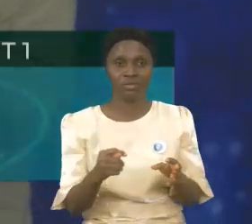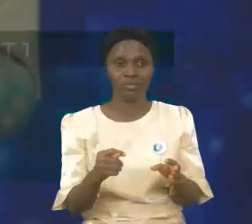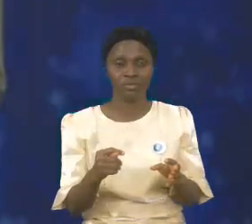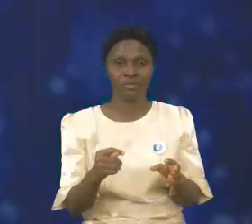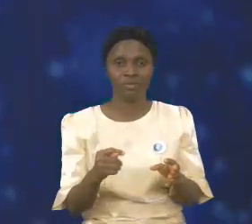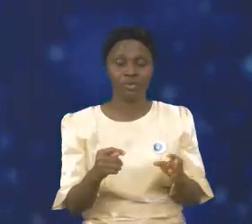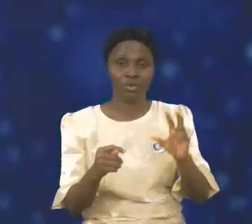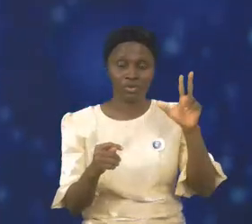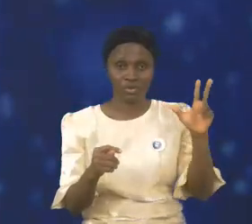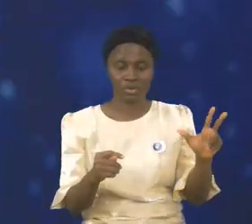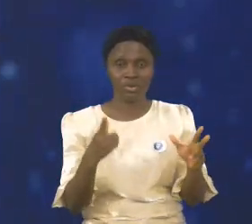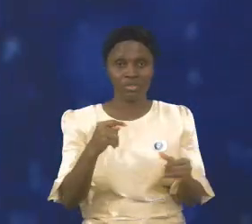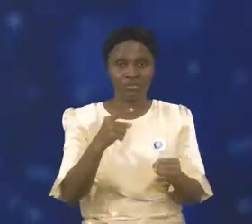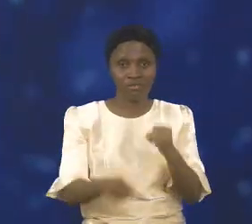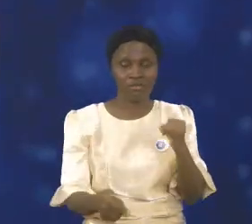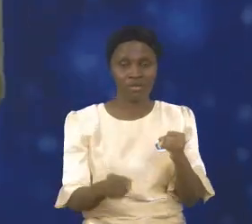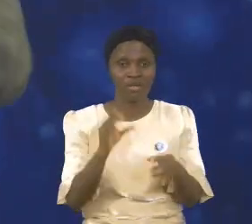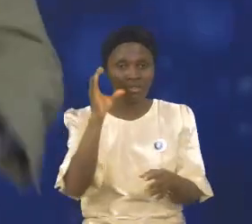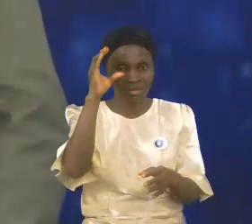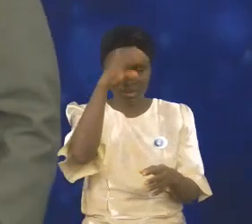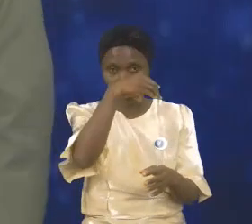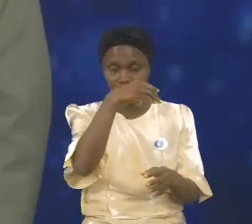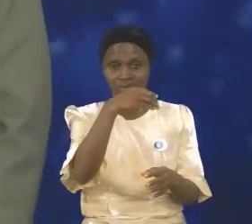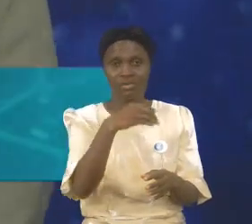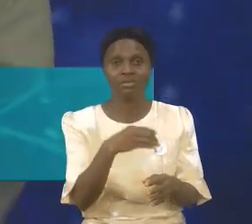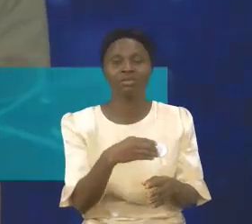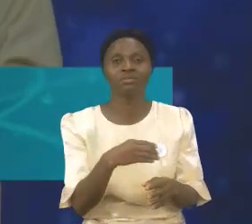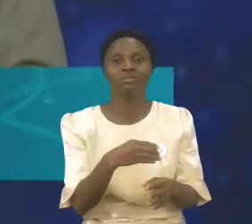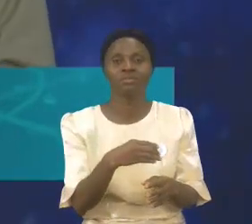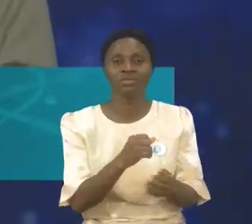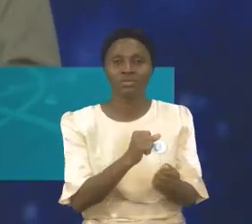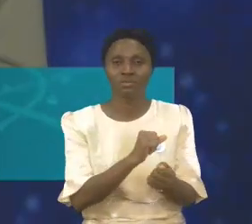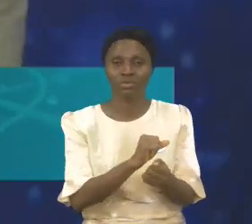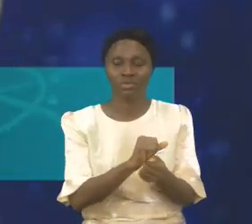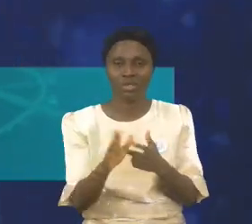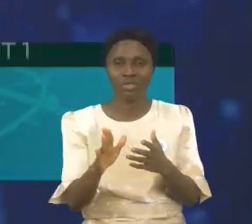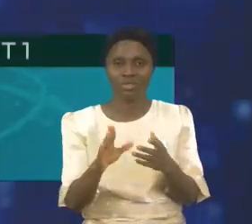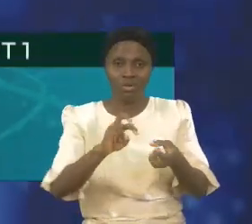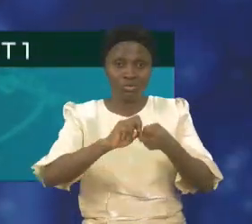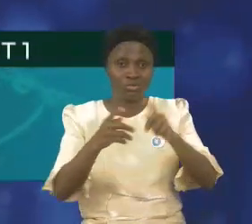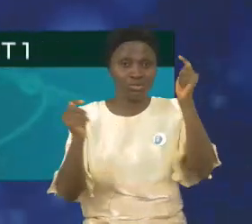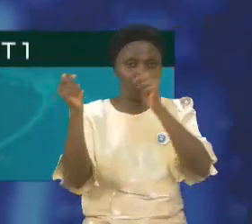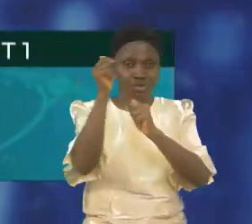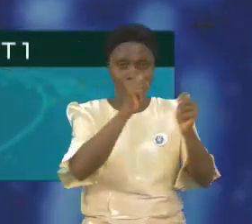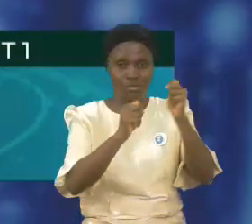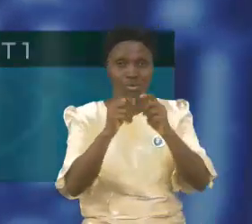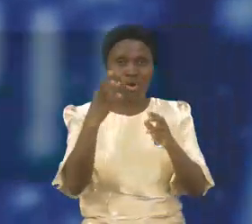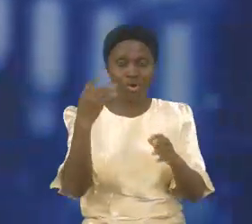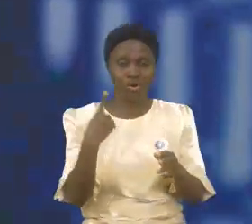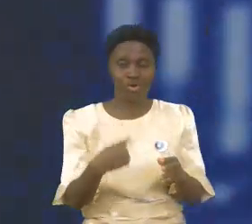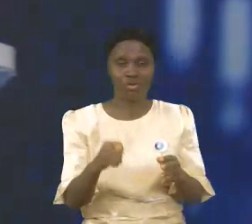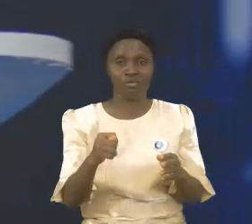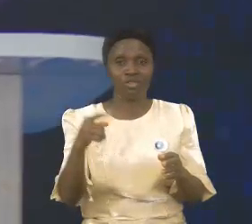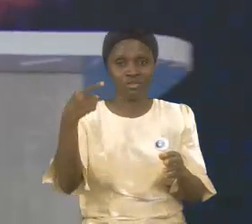the final strange brutality of the Gentile crowns. Look at number one there. Number